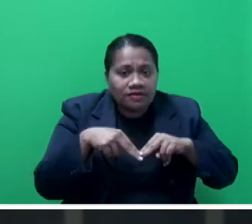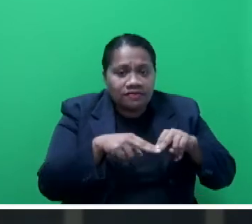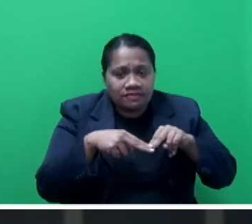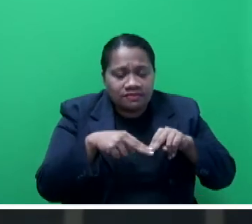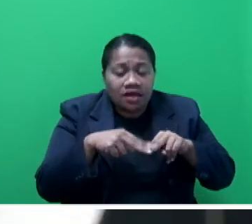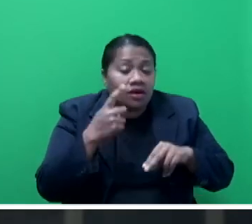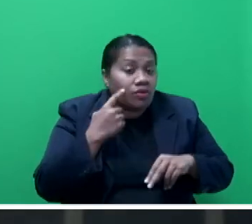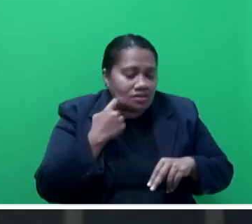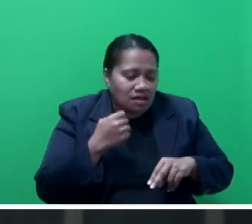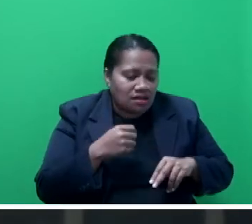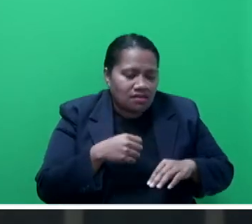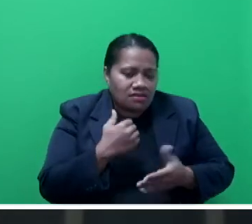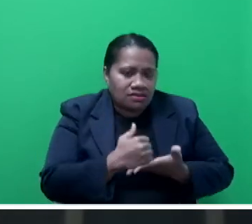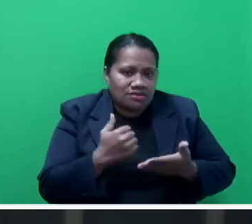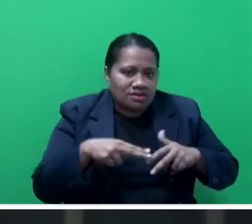15% increase.